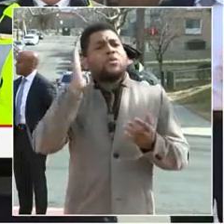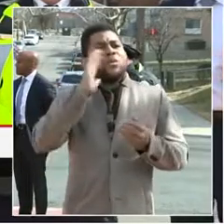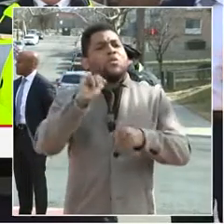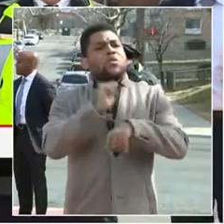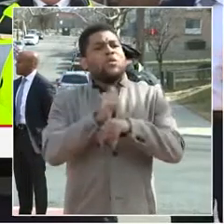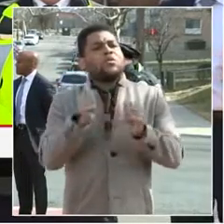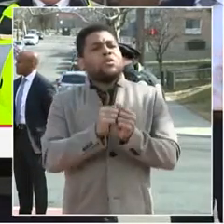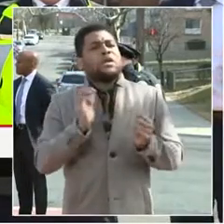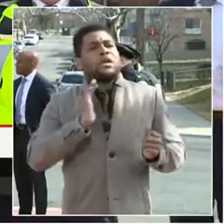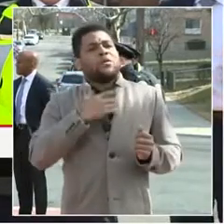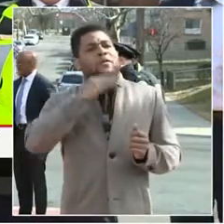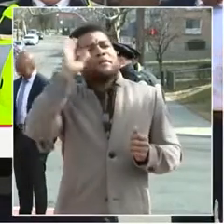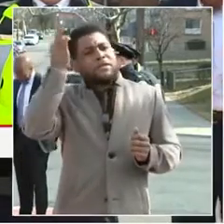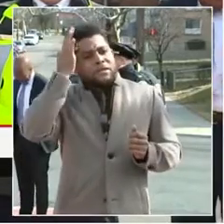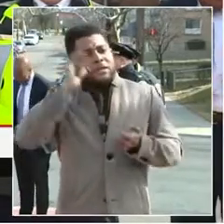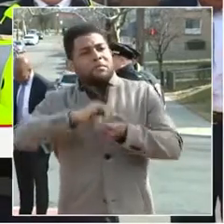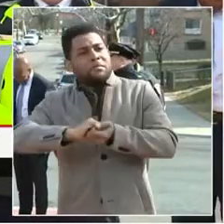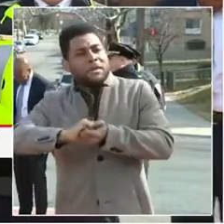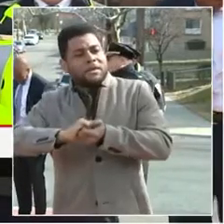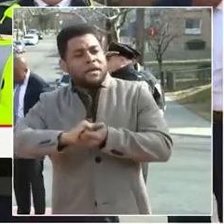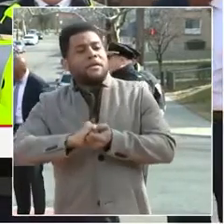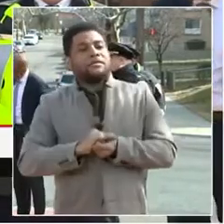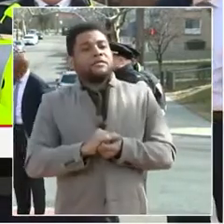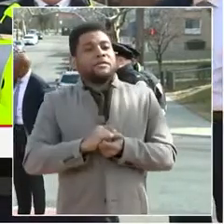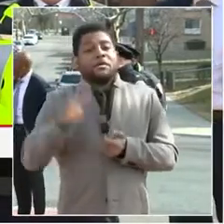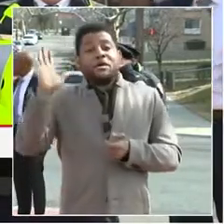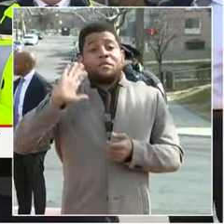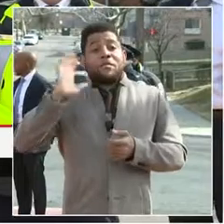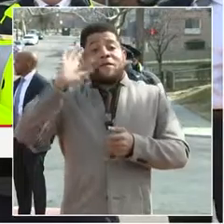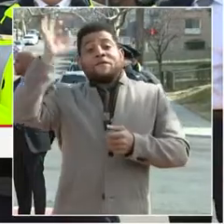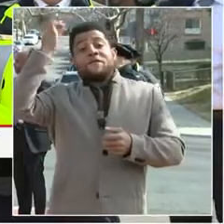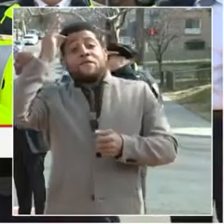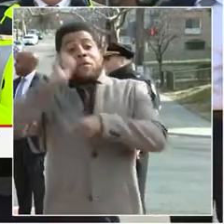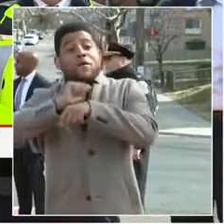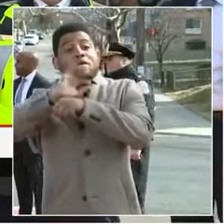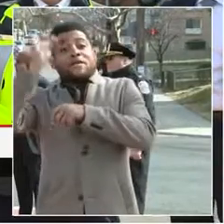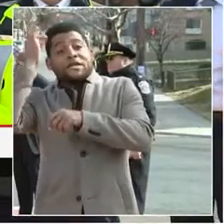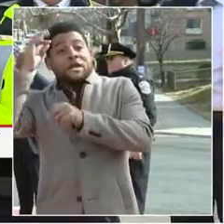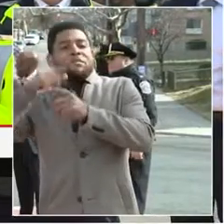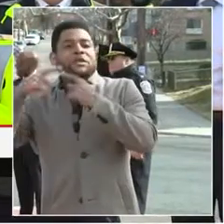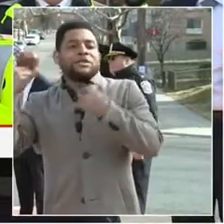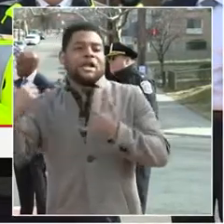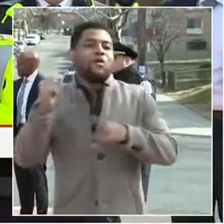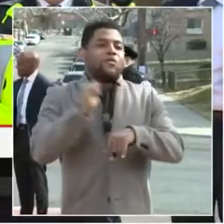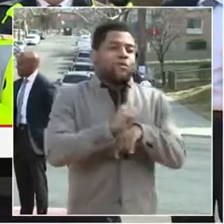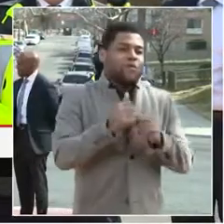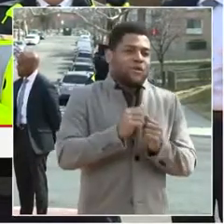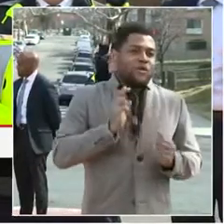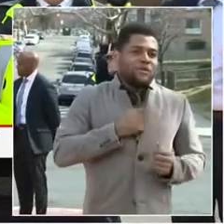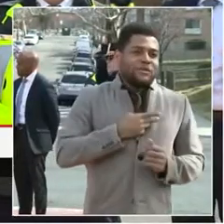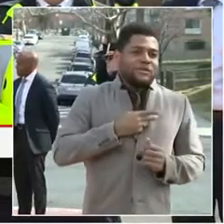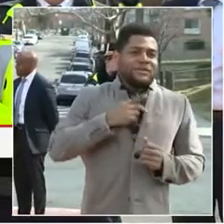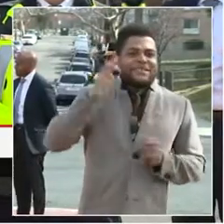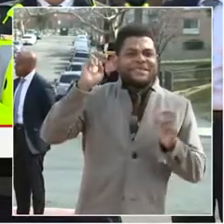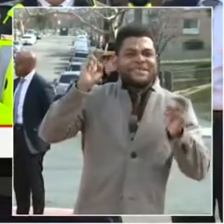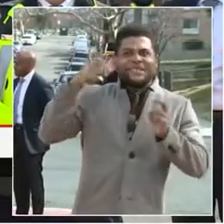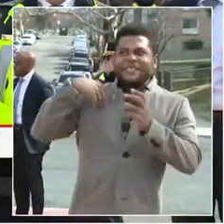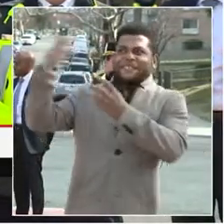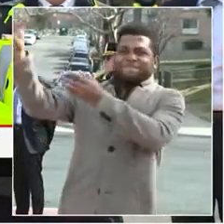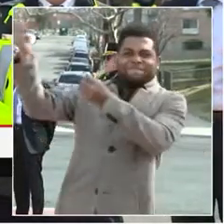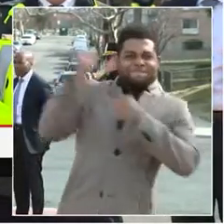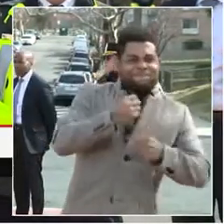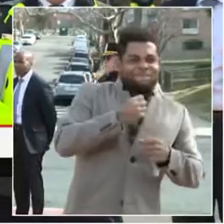him from the feds, so he already has a great relationship with these guys, but they're going to be the ones really driving this